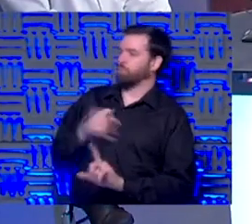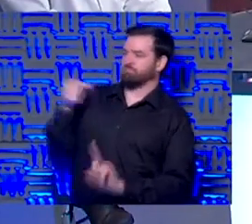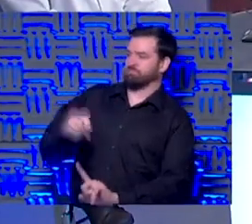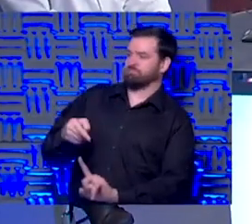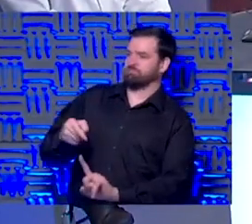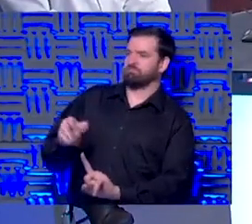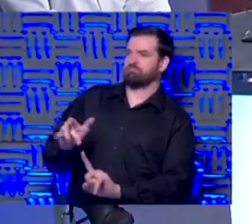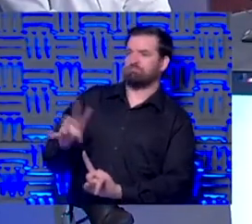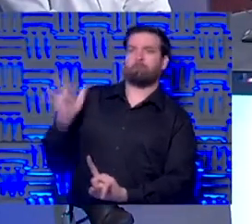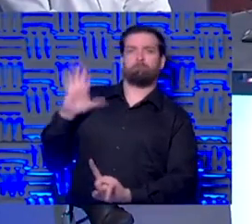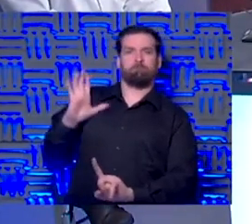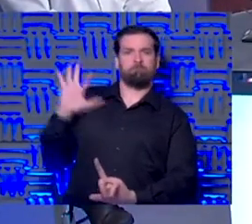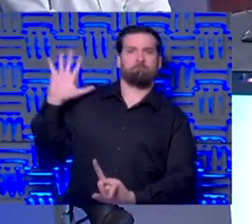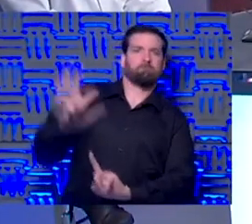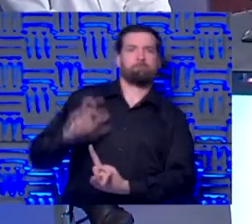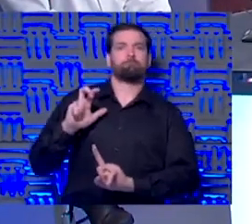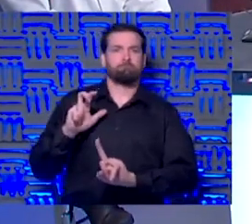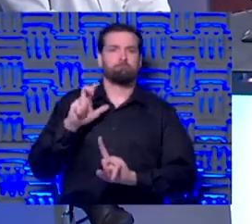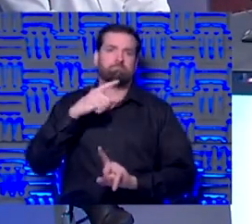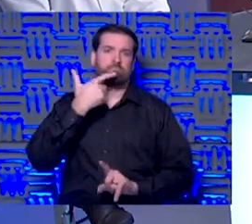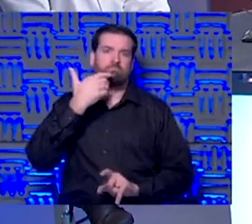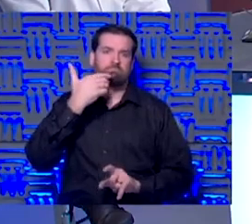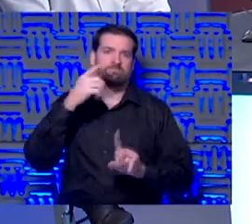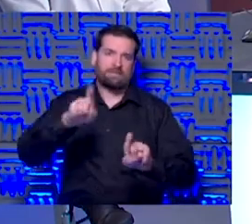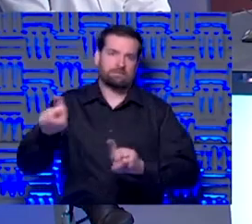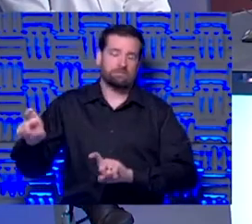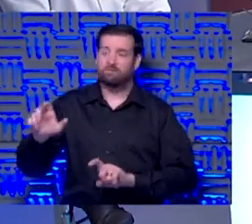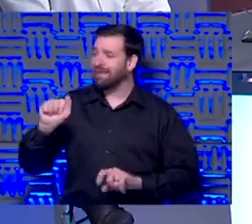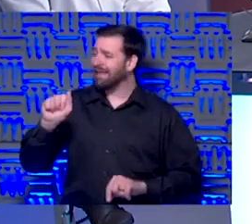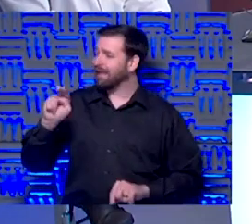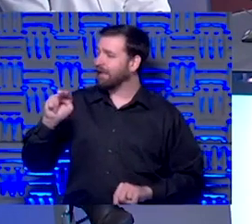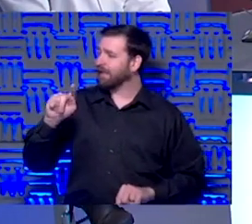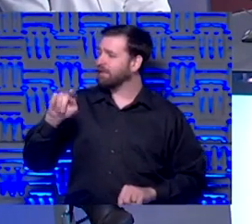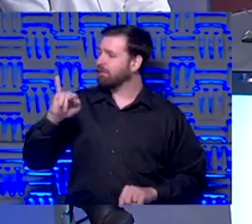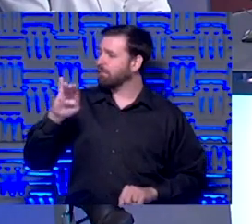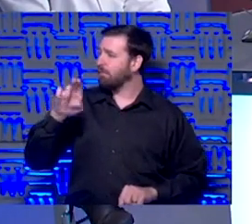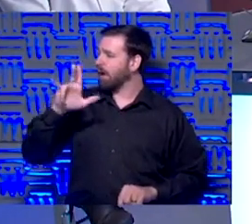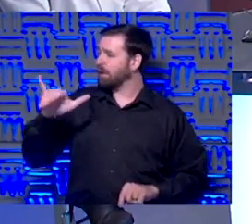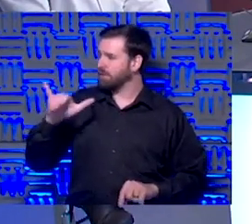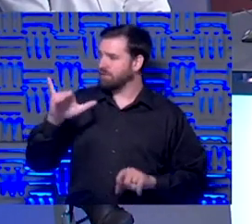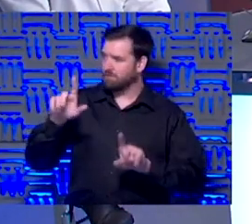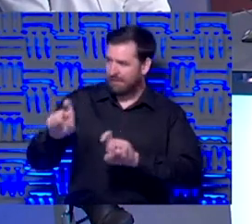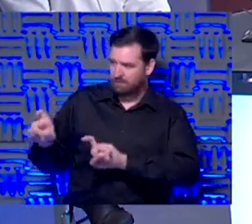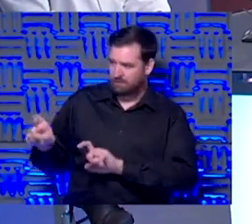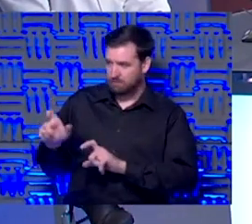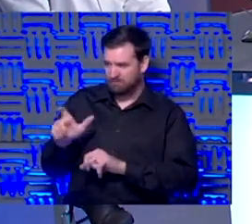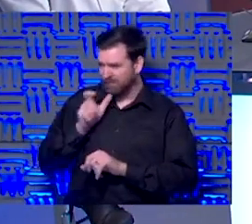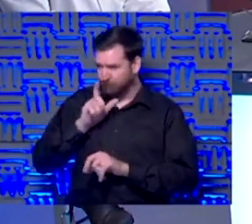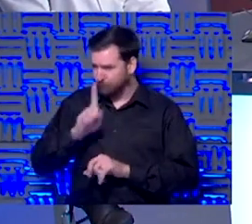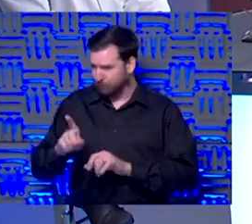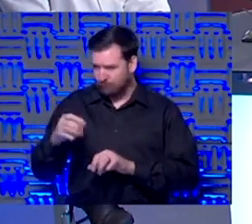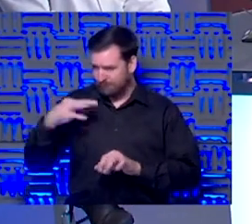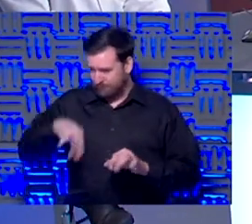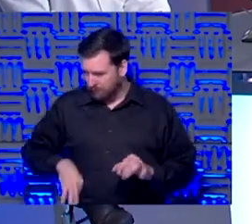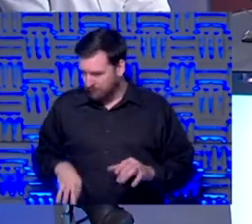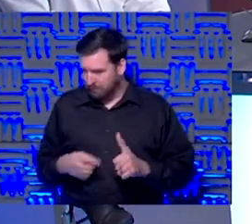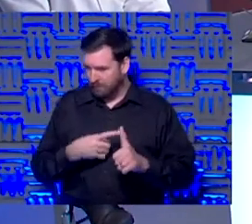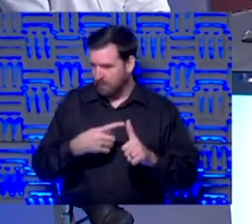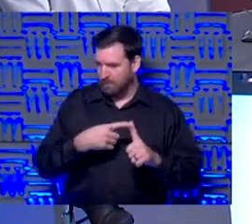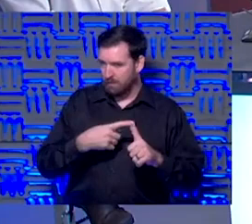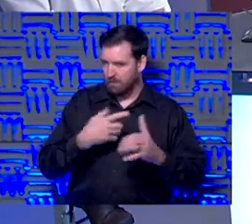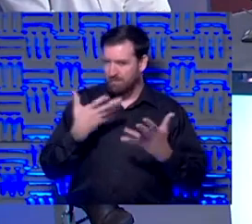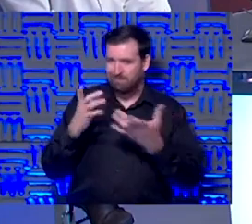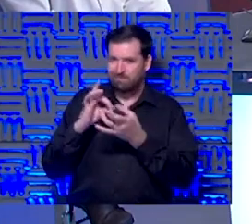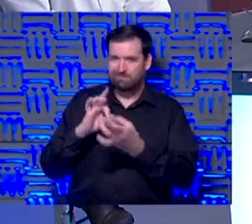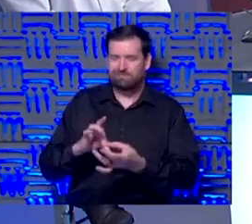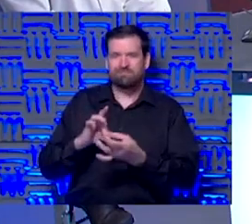point. Yeah, yes. It really is. And Dana, the antibody testing has been a different question, which mm-hmm. we weren't sure was very helpful at the beginning, and it has to do